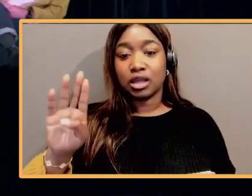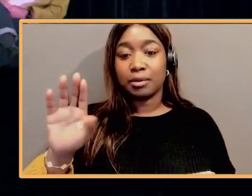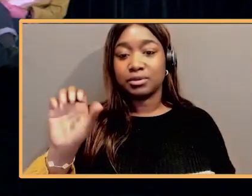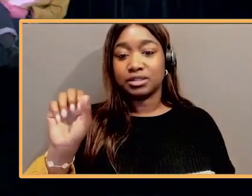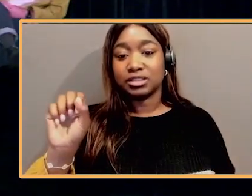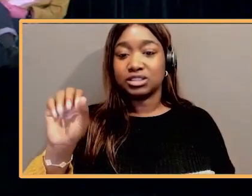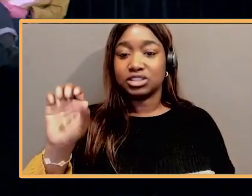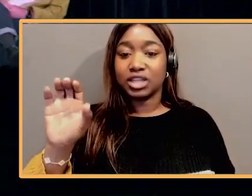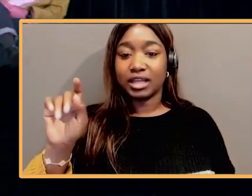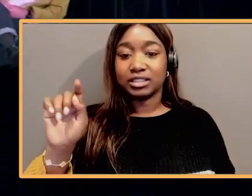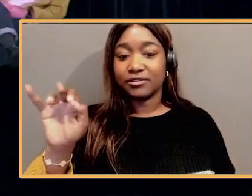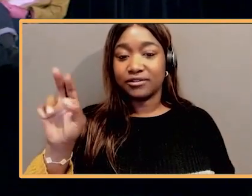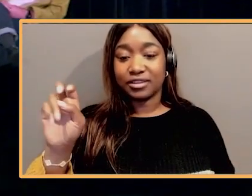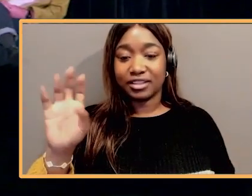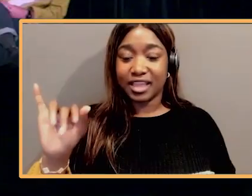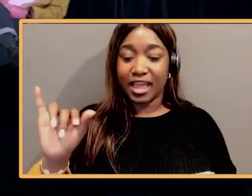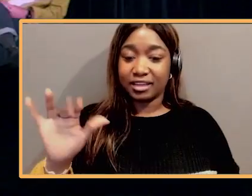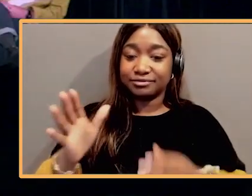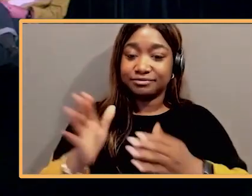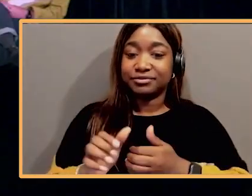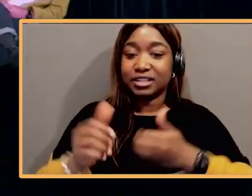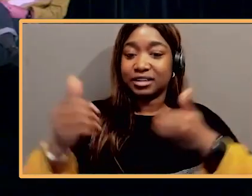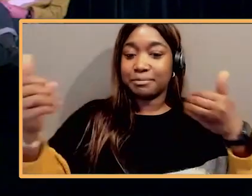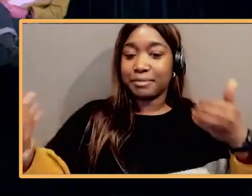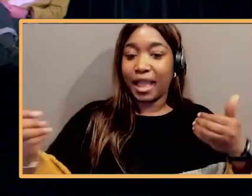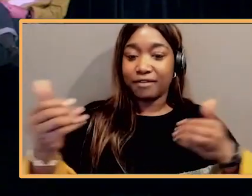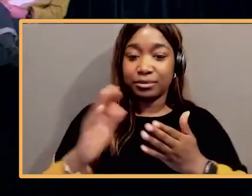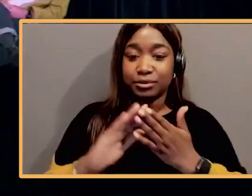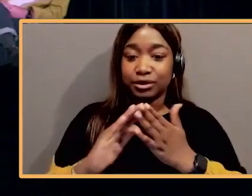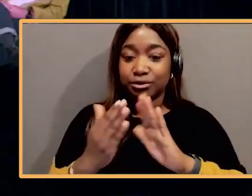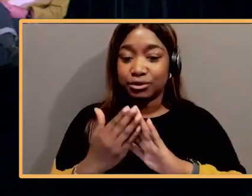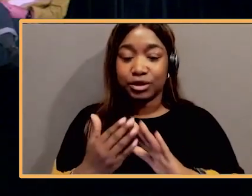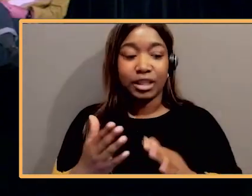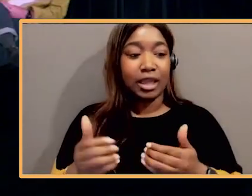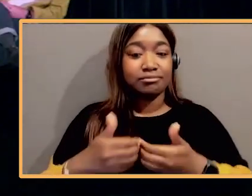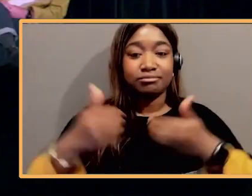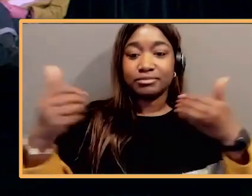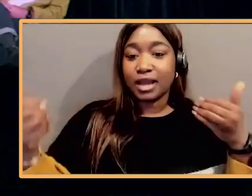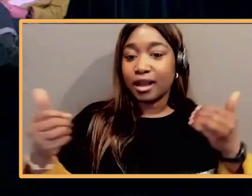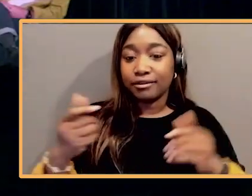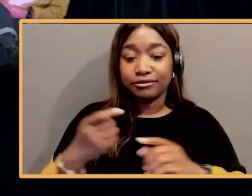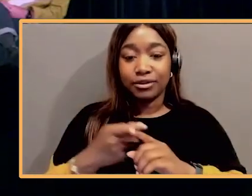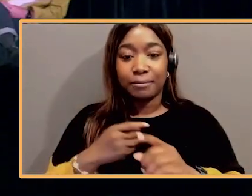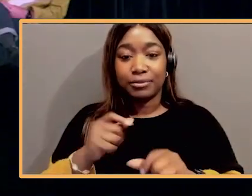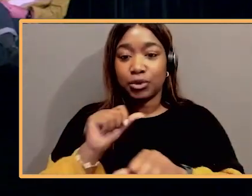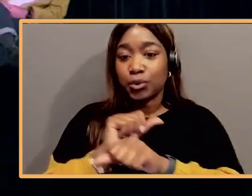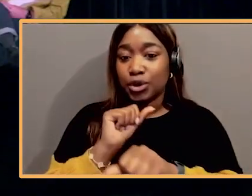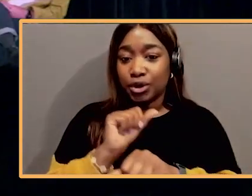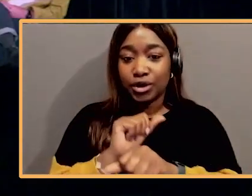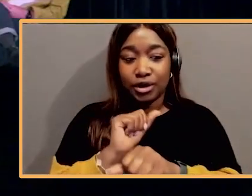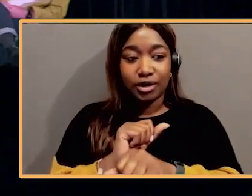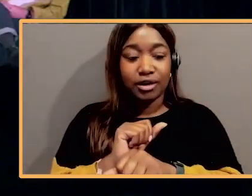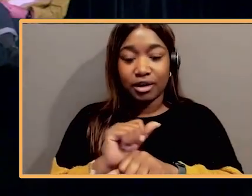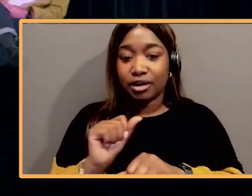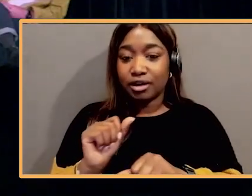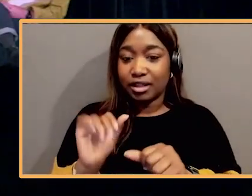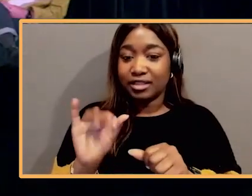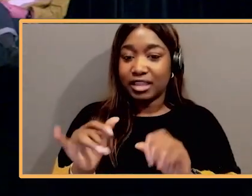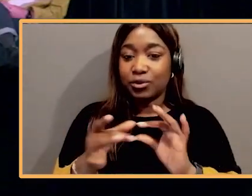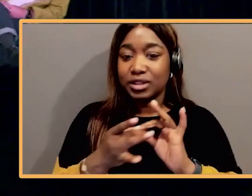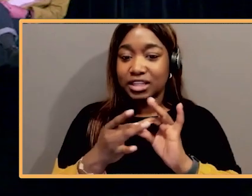omnipotent. I am back from community, from the work that